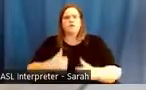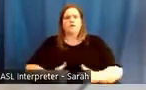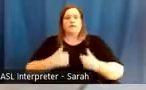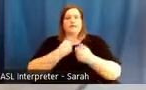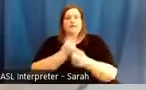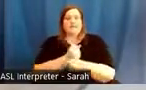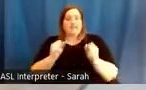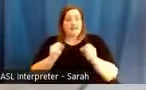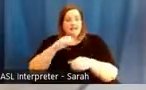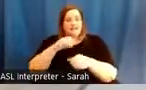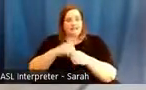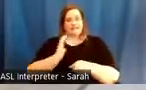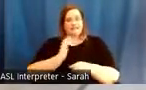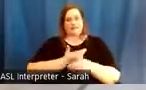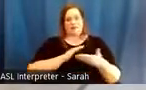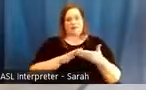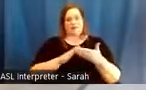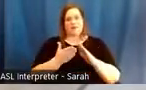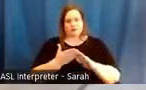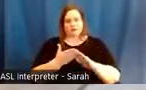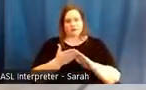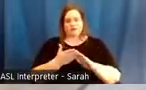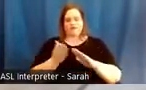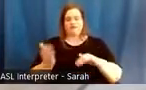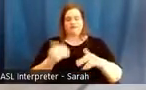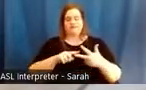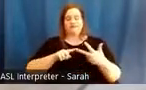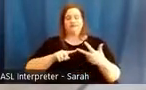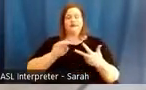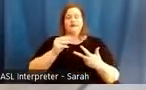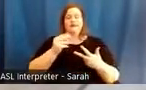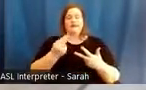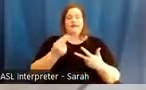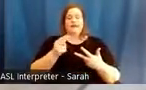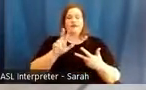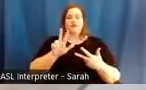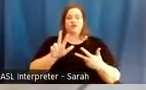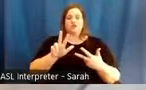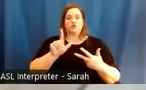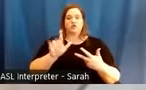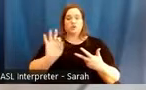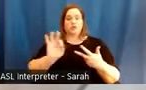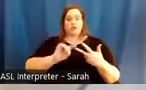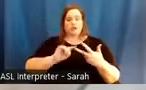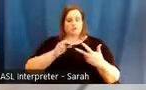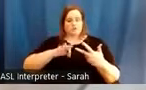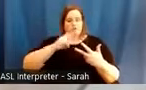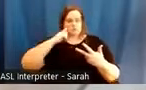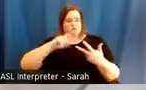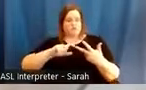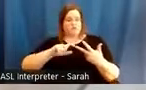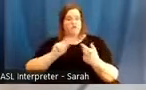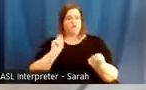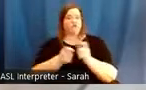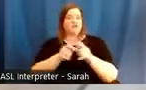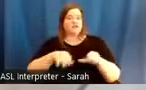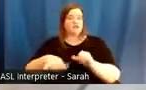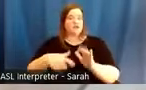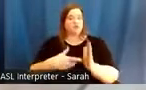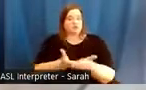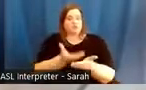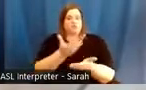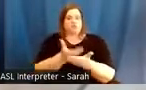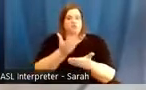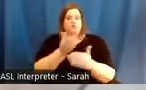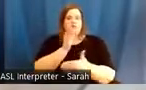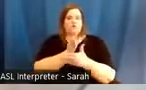communities. And H-329 is a bill that's worth noting, which would change the standard necessary to prove harassment as a